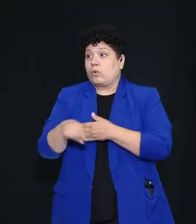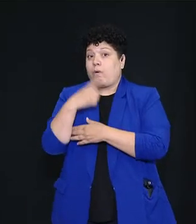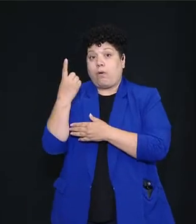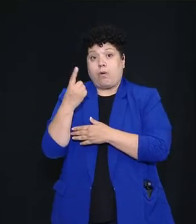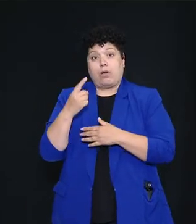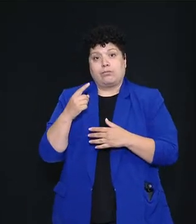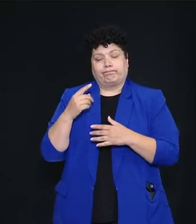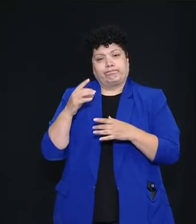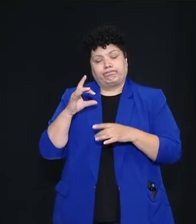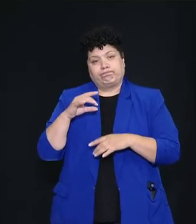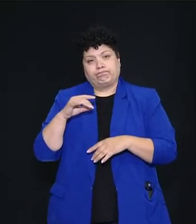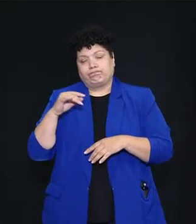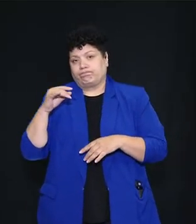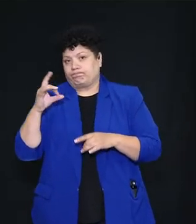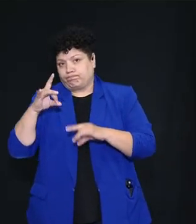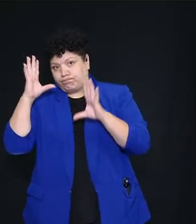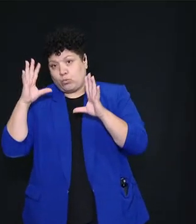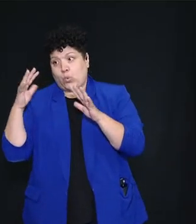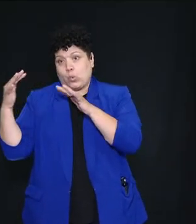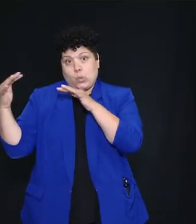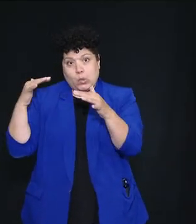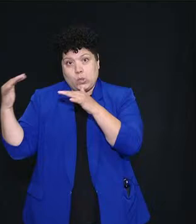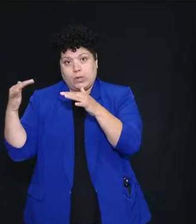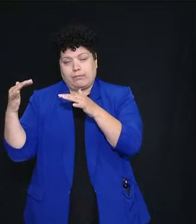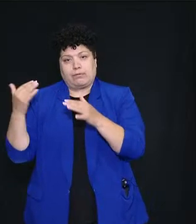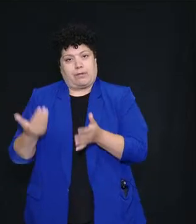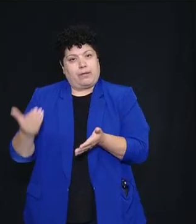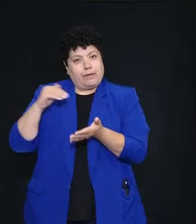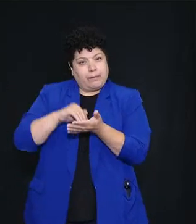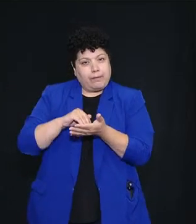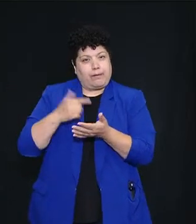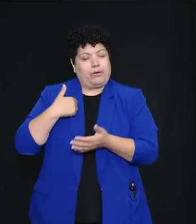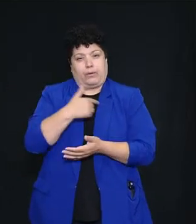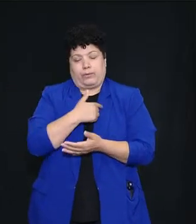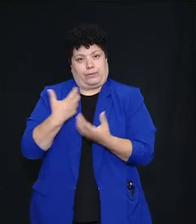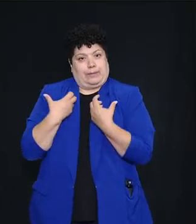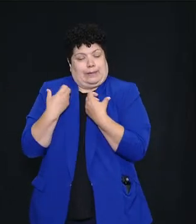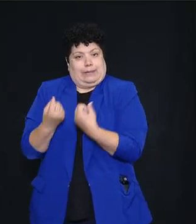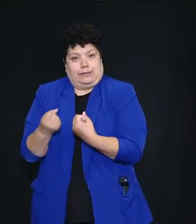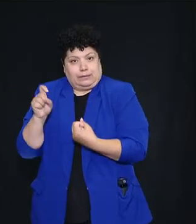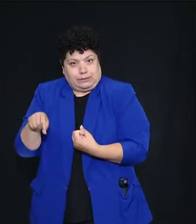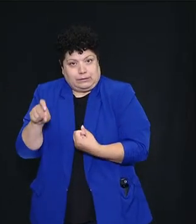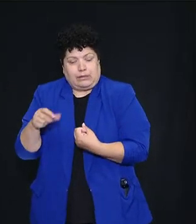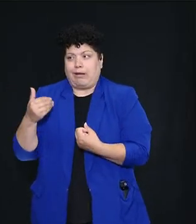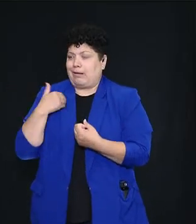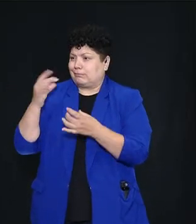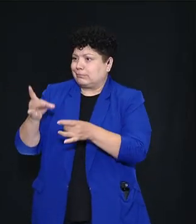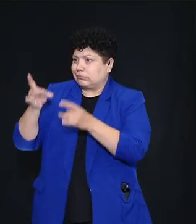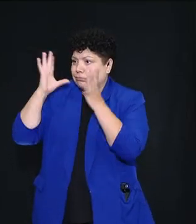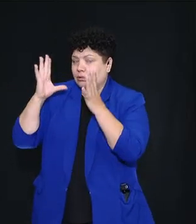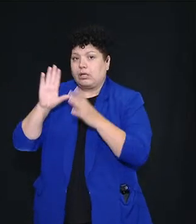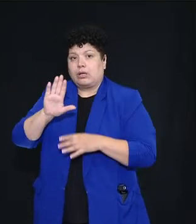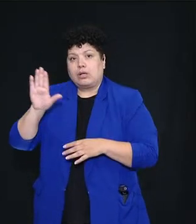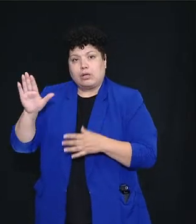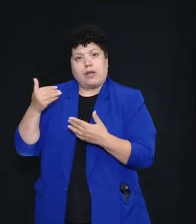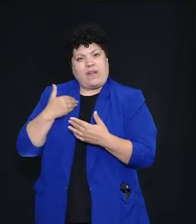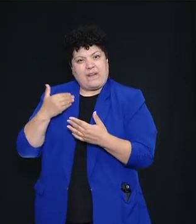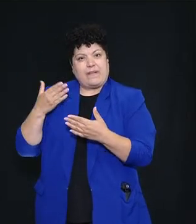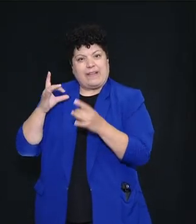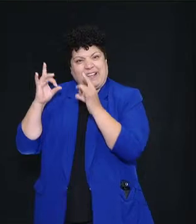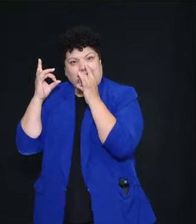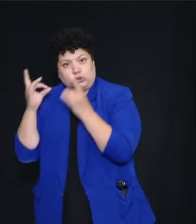there is once again a need to heal from forms of hostility and extremism and to cure the wounds of